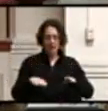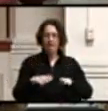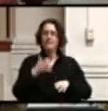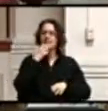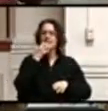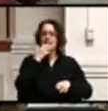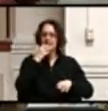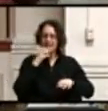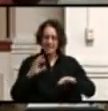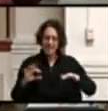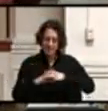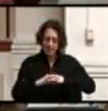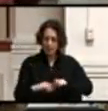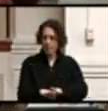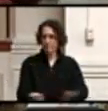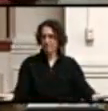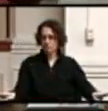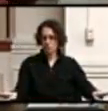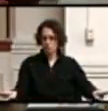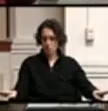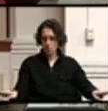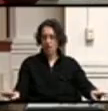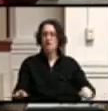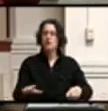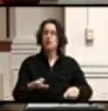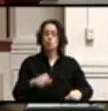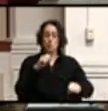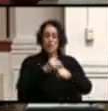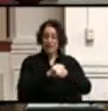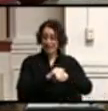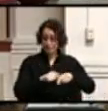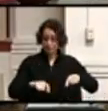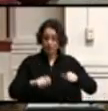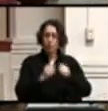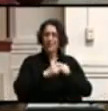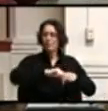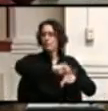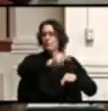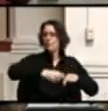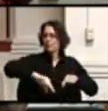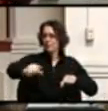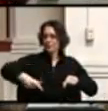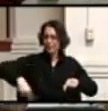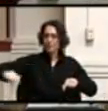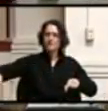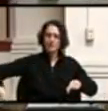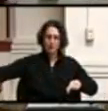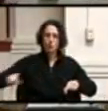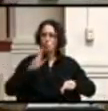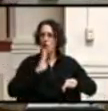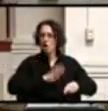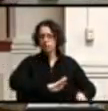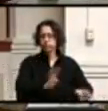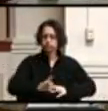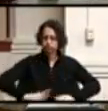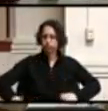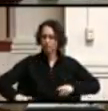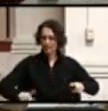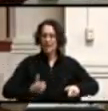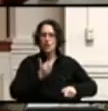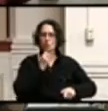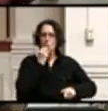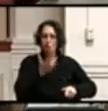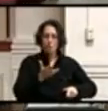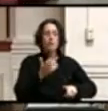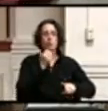Very low temperature. Once the concrete mass heats up, you're looking at probably 100 degrees at the most with